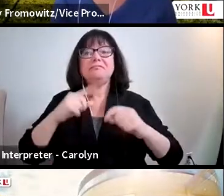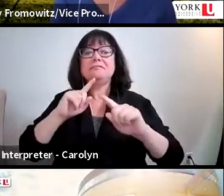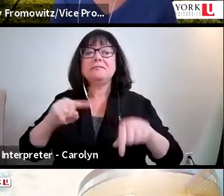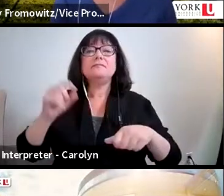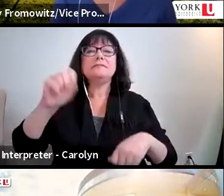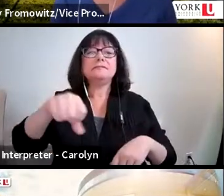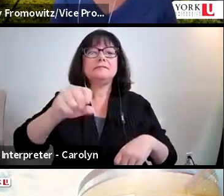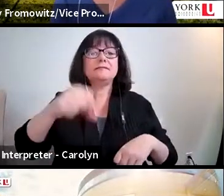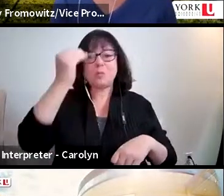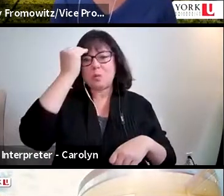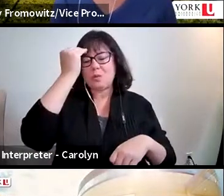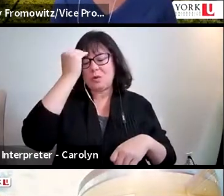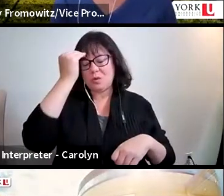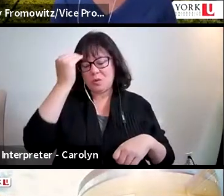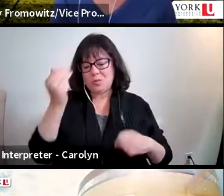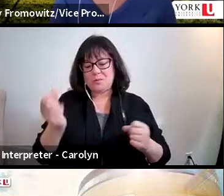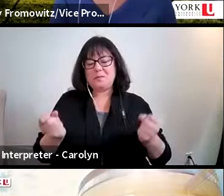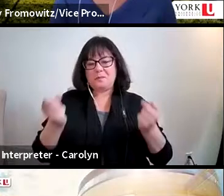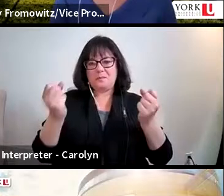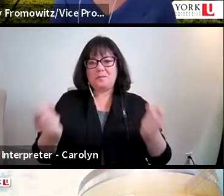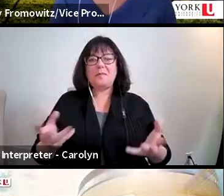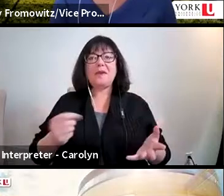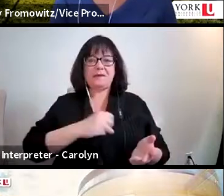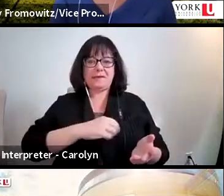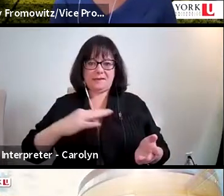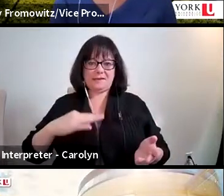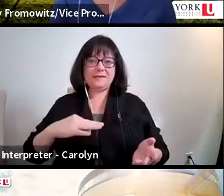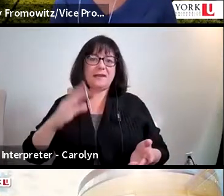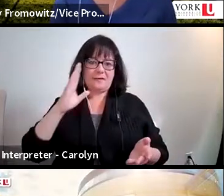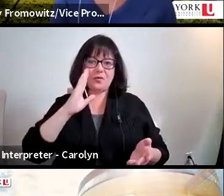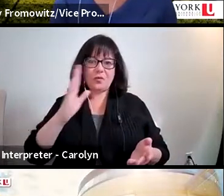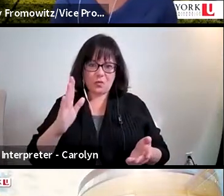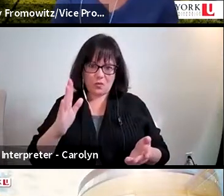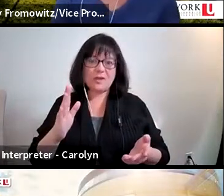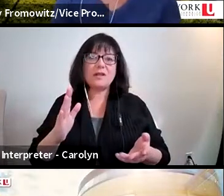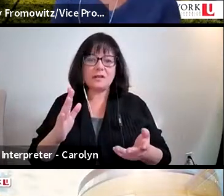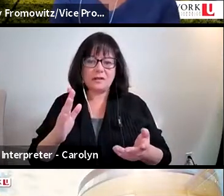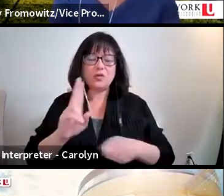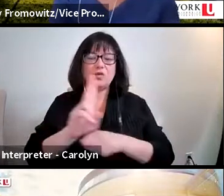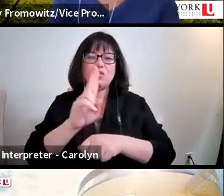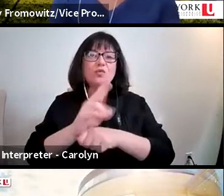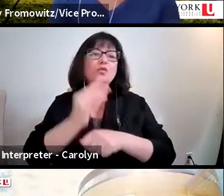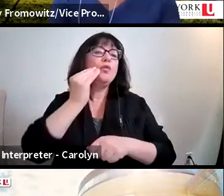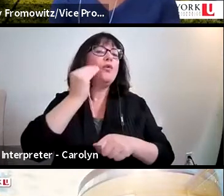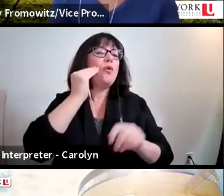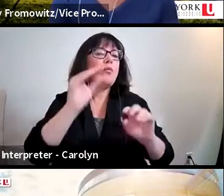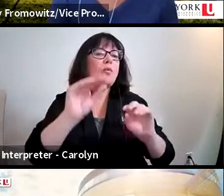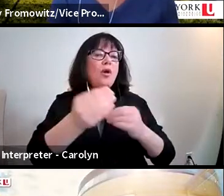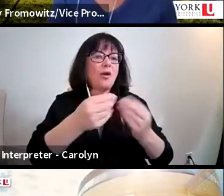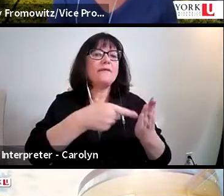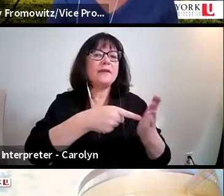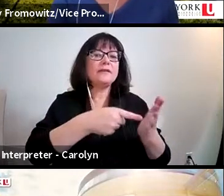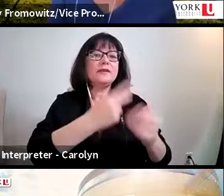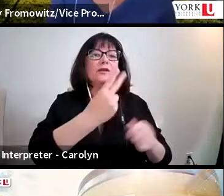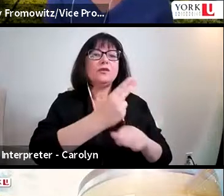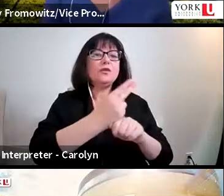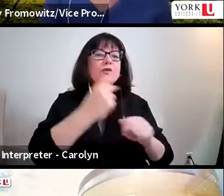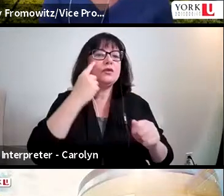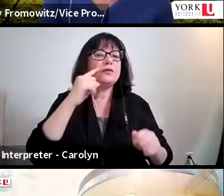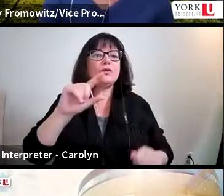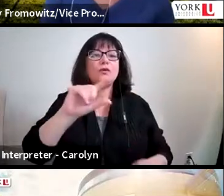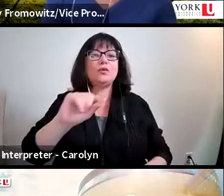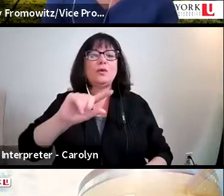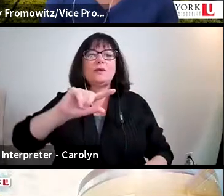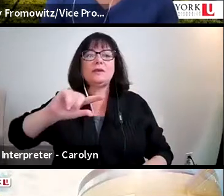to be able to claim some costs associated with the home office against their taxes for the 2020 year, because we